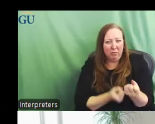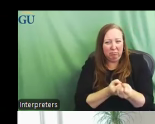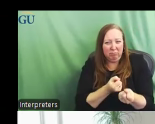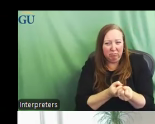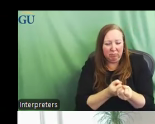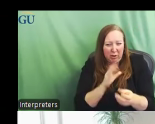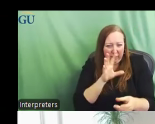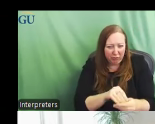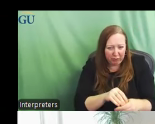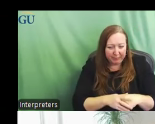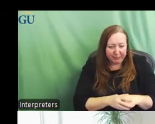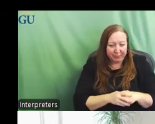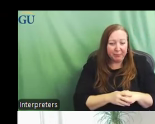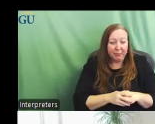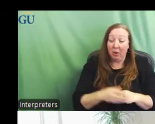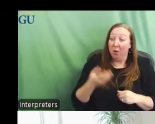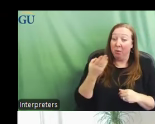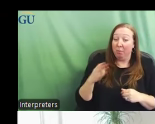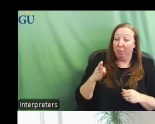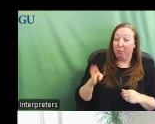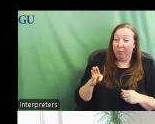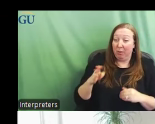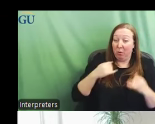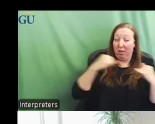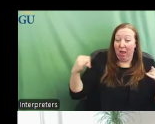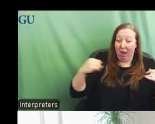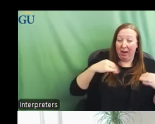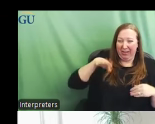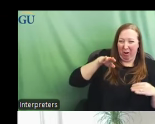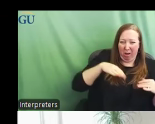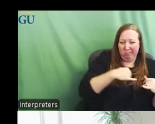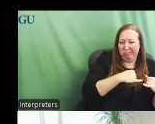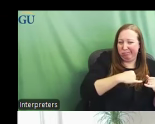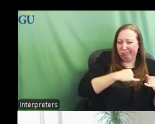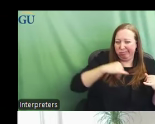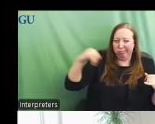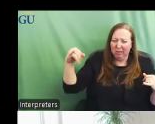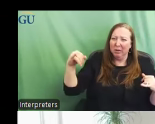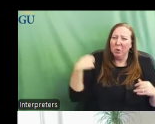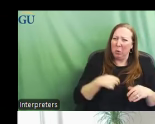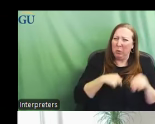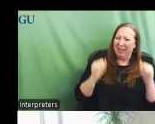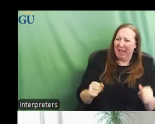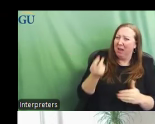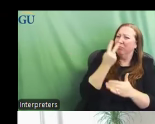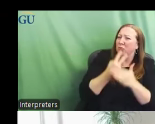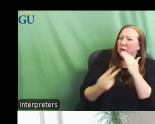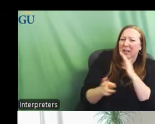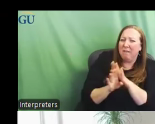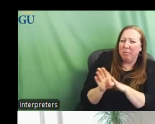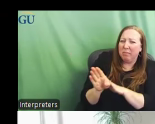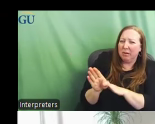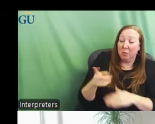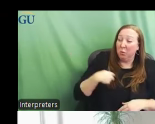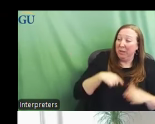that we expect, again, as we're all aware, development is predictable. We expect growth in language